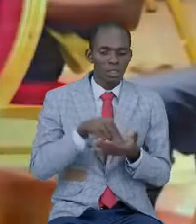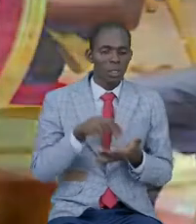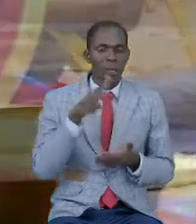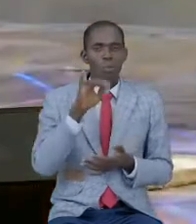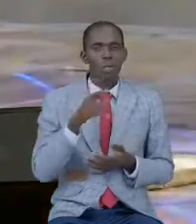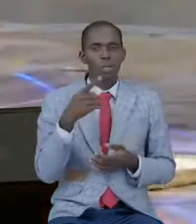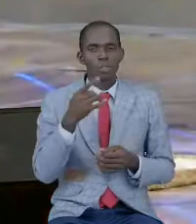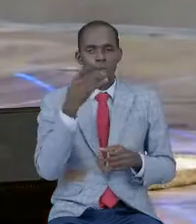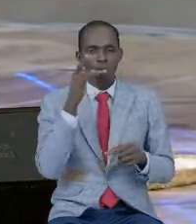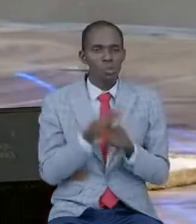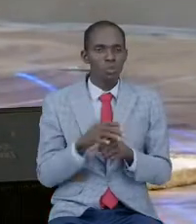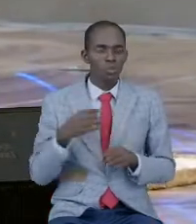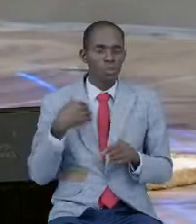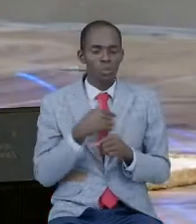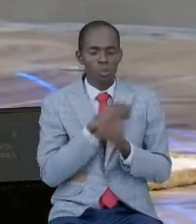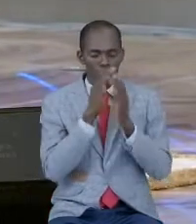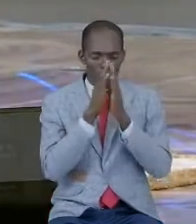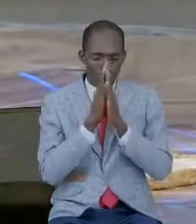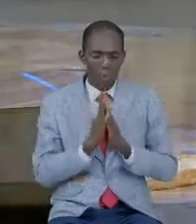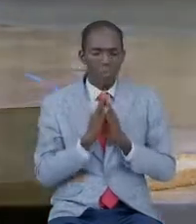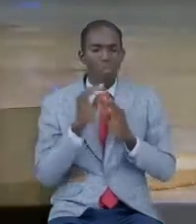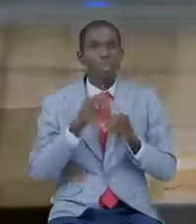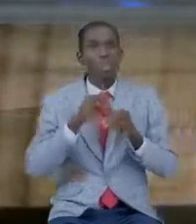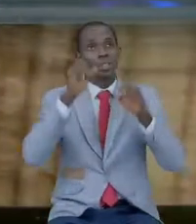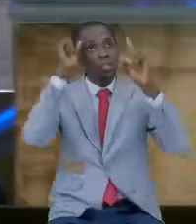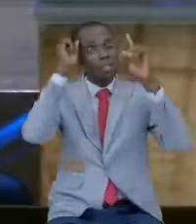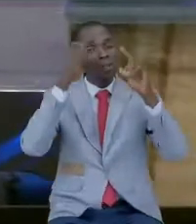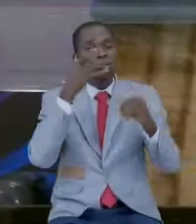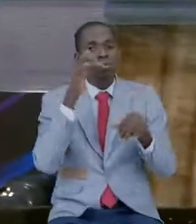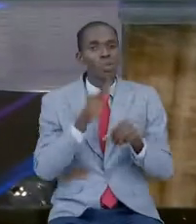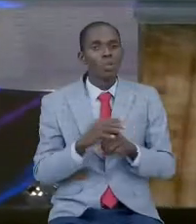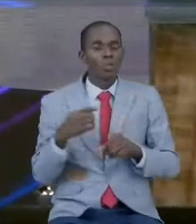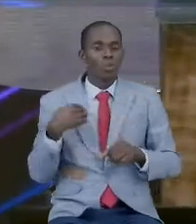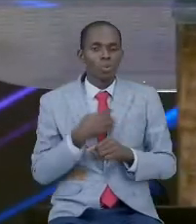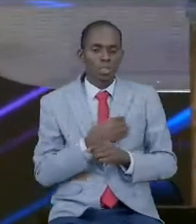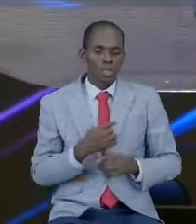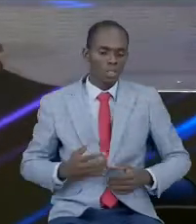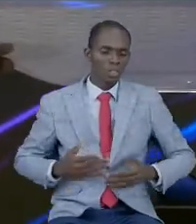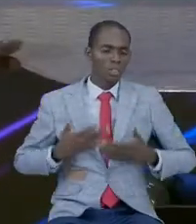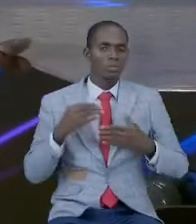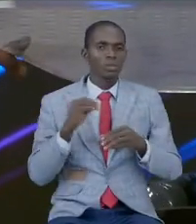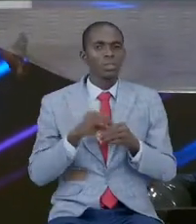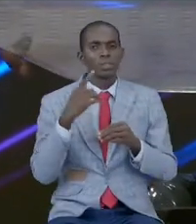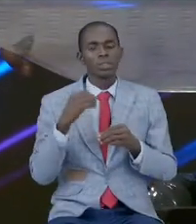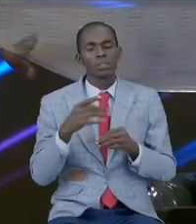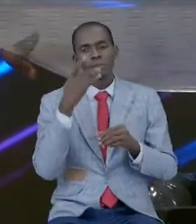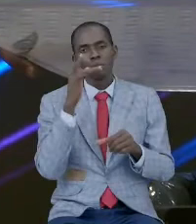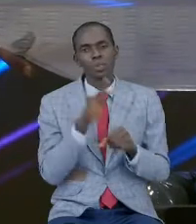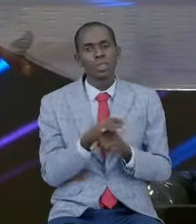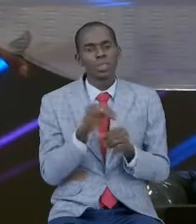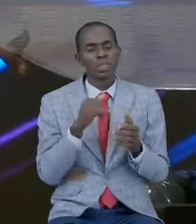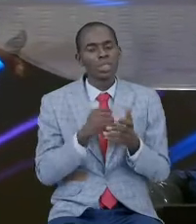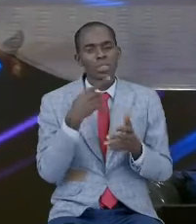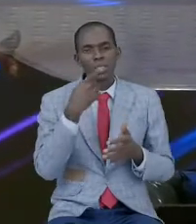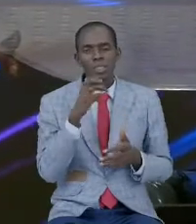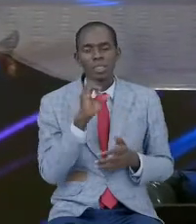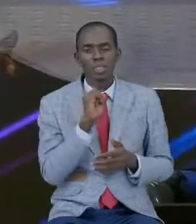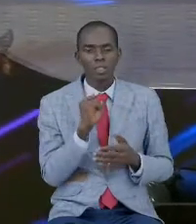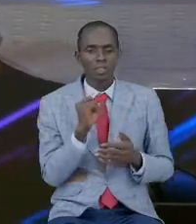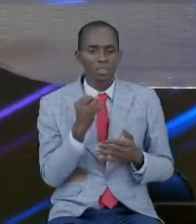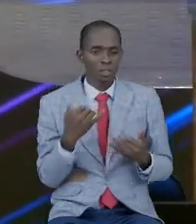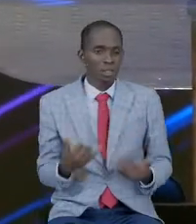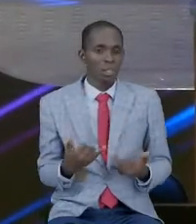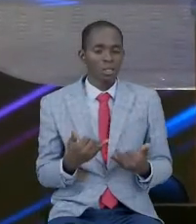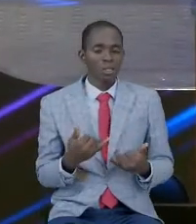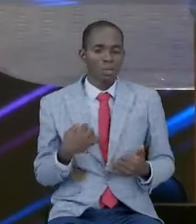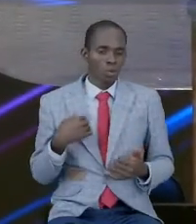promise, we pray in this promise, we live in the promise. It says, now we,